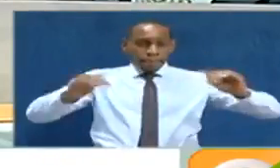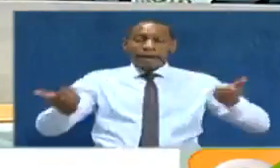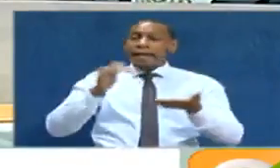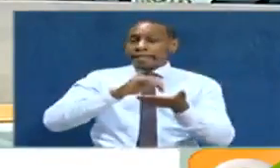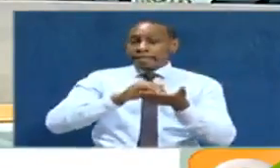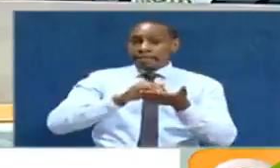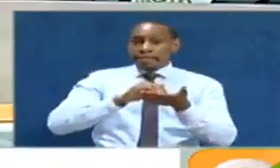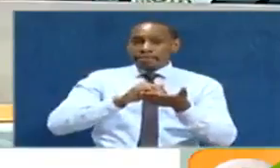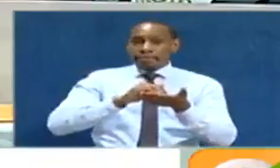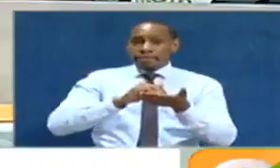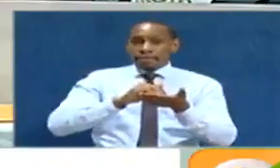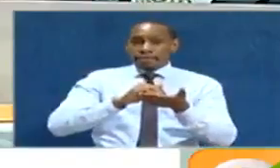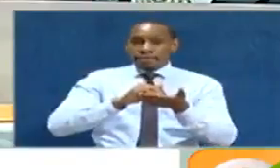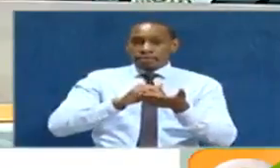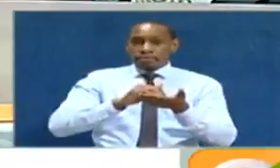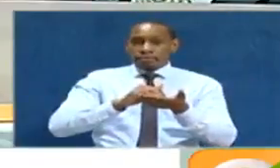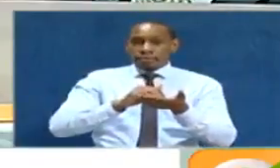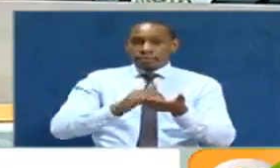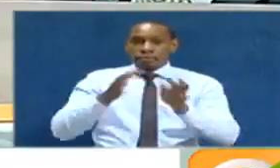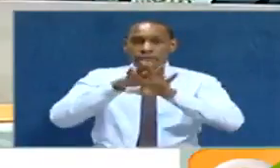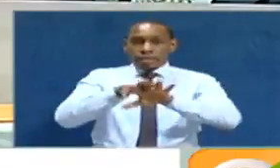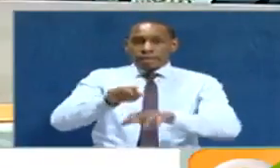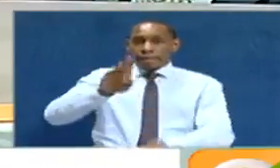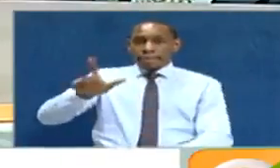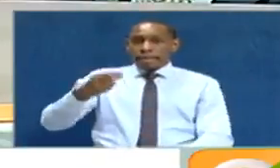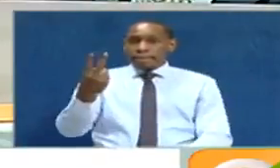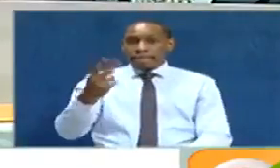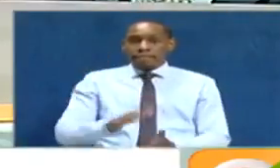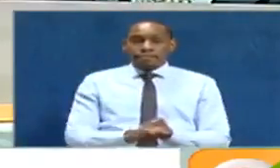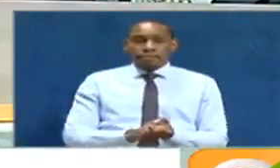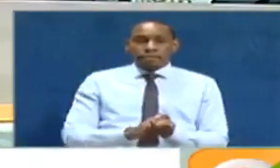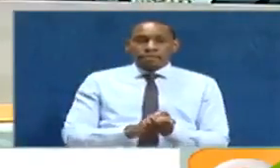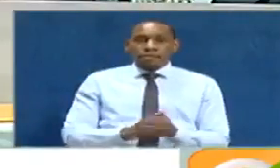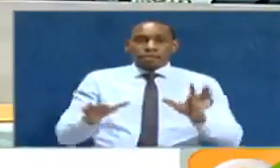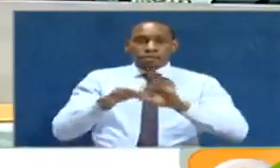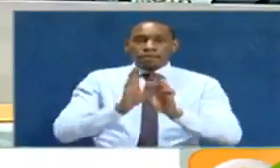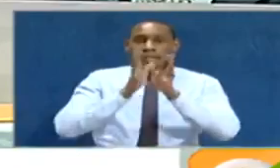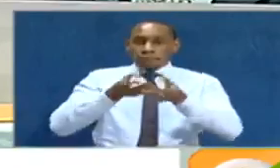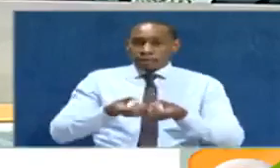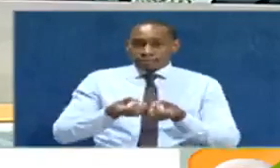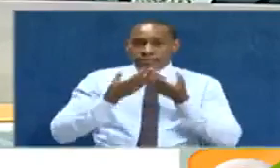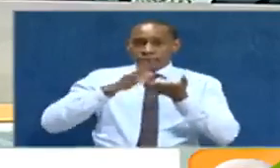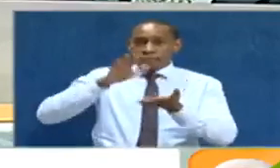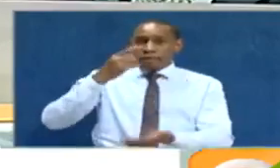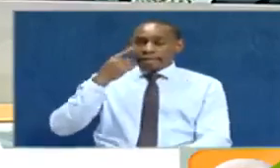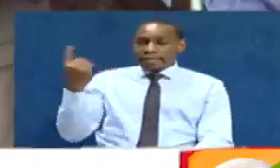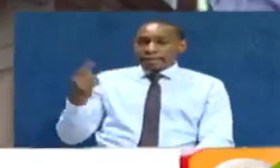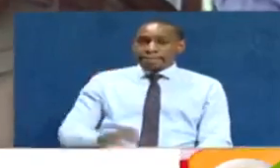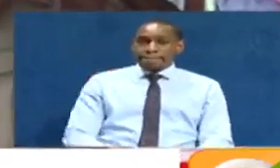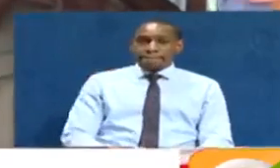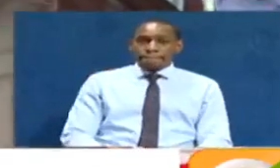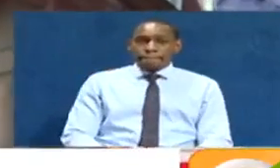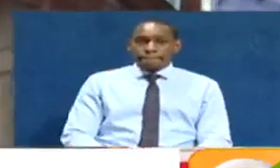again on whether to edit and harmonize the bills. Let's get more from our very own Sam Ogina.